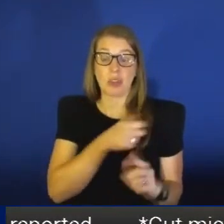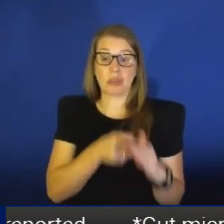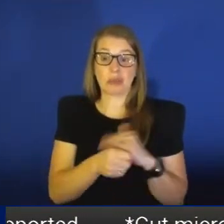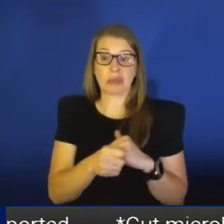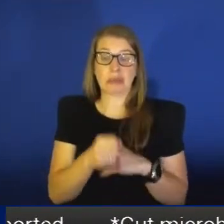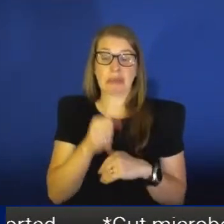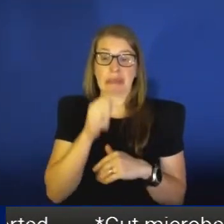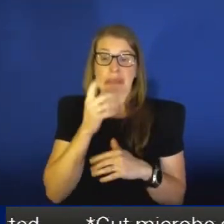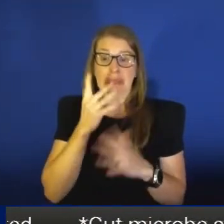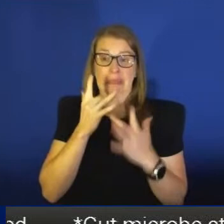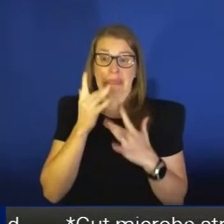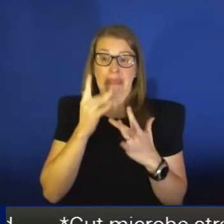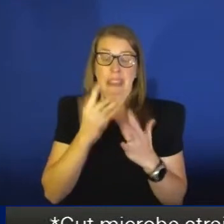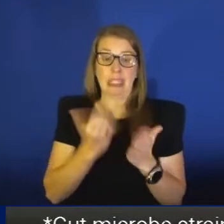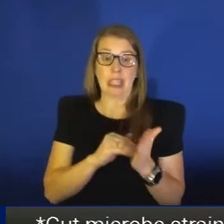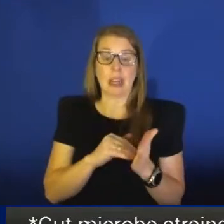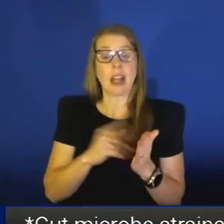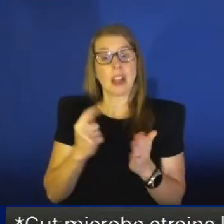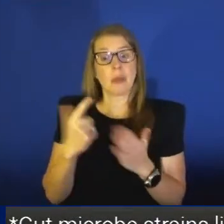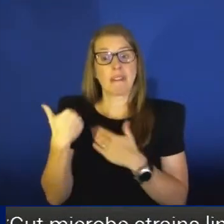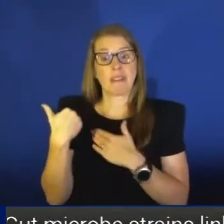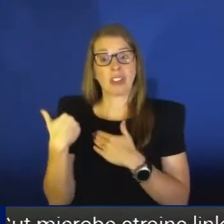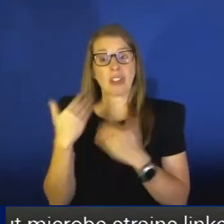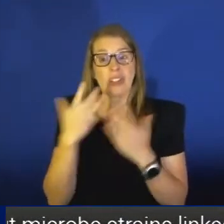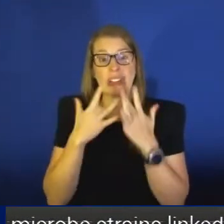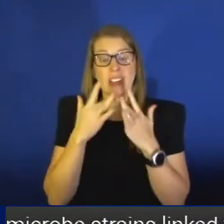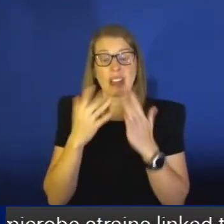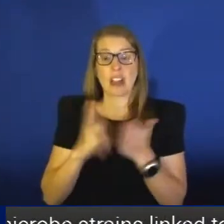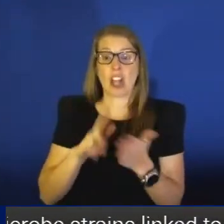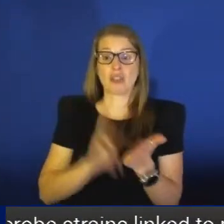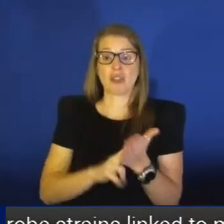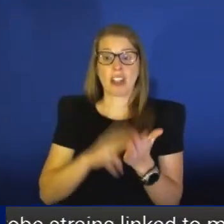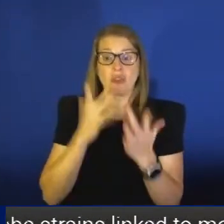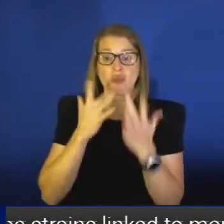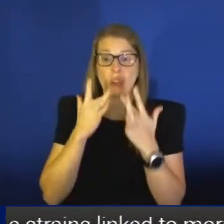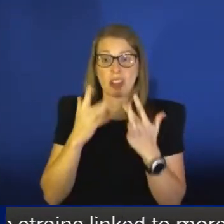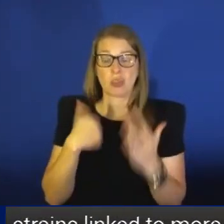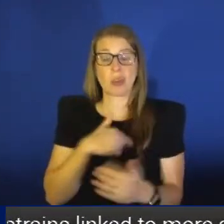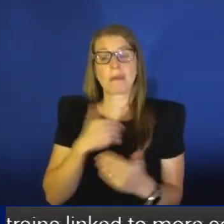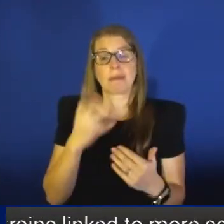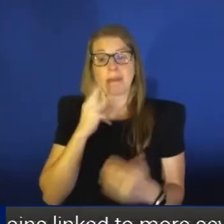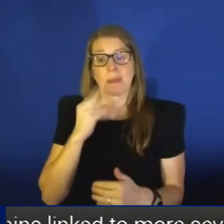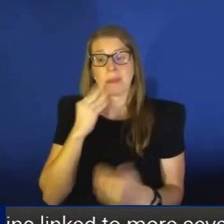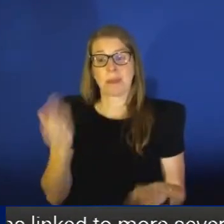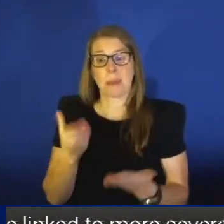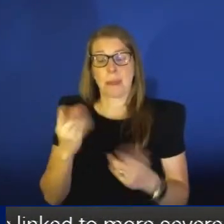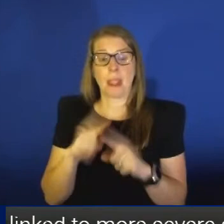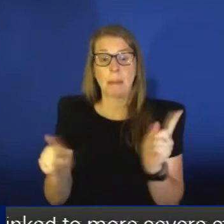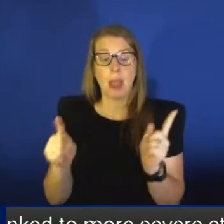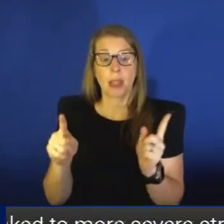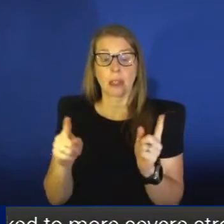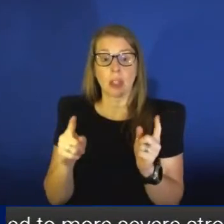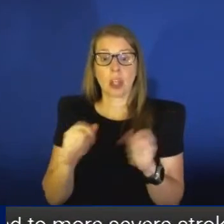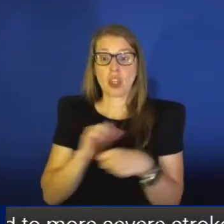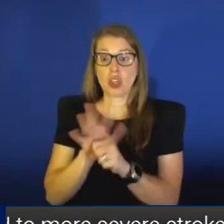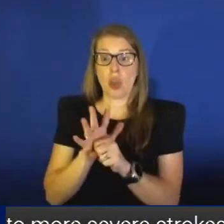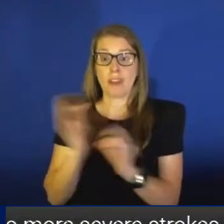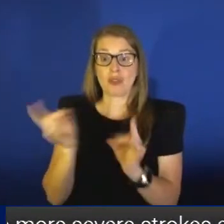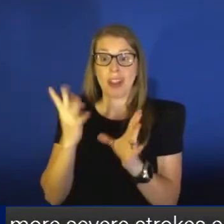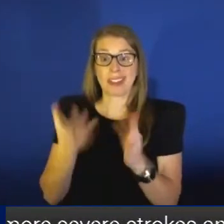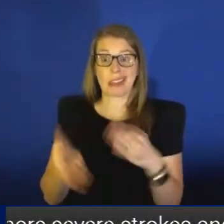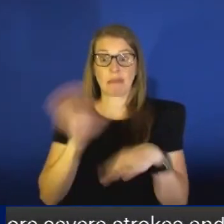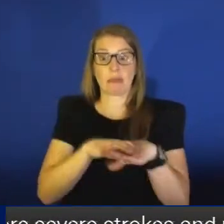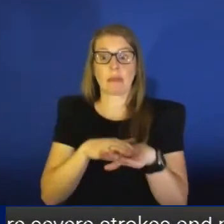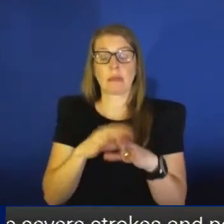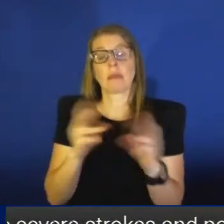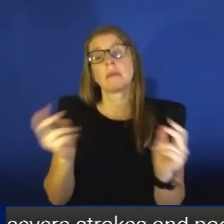we're already under a little strain because of the contrast shortage we've been talking about. But, if you throw a COVID shortage on top, or COVID crisis on top of that, again,